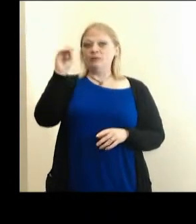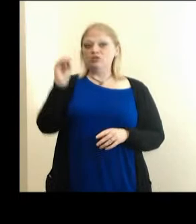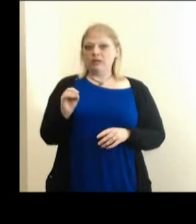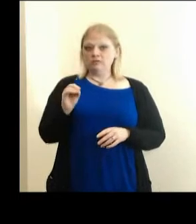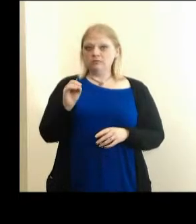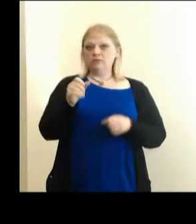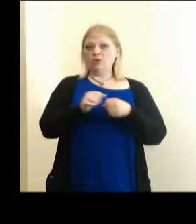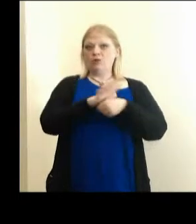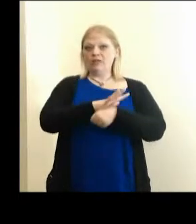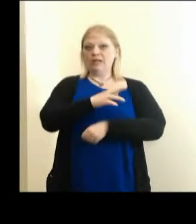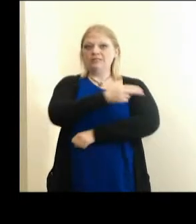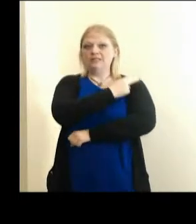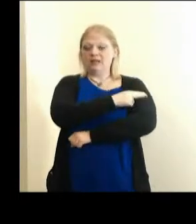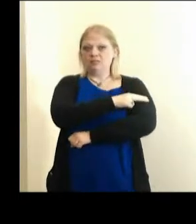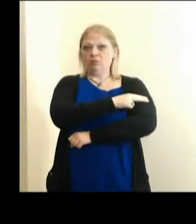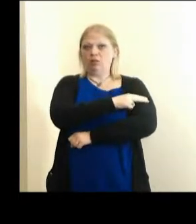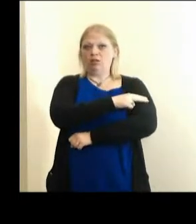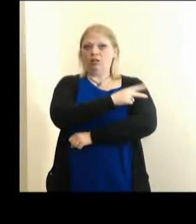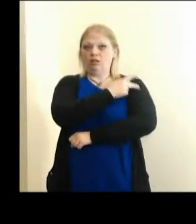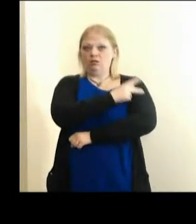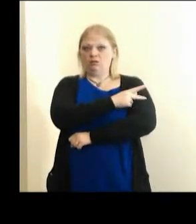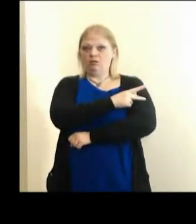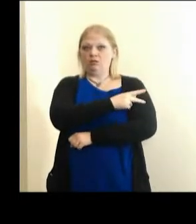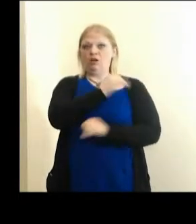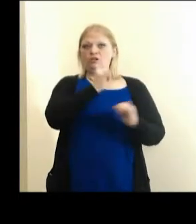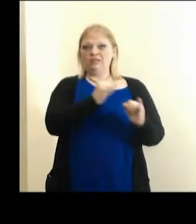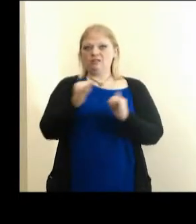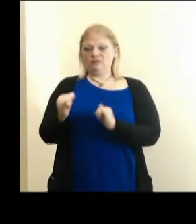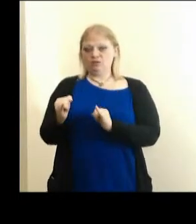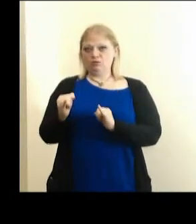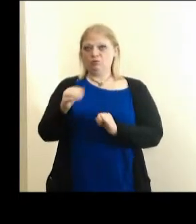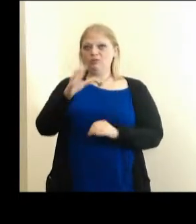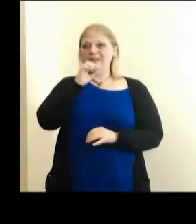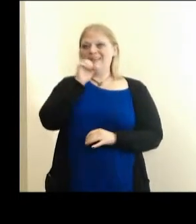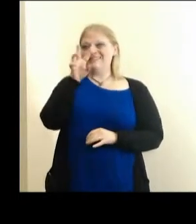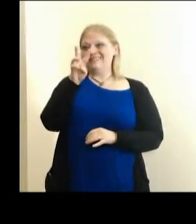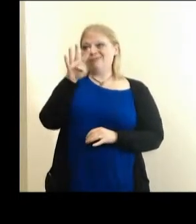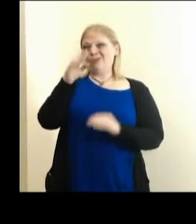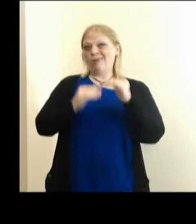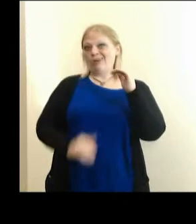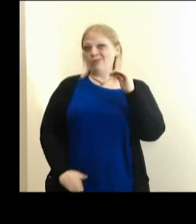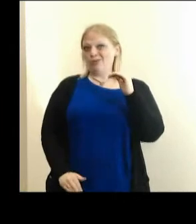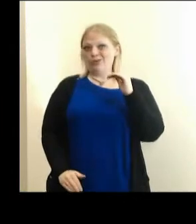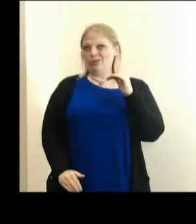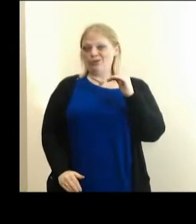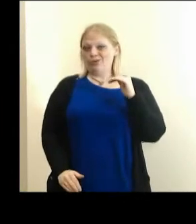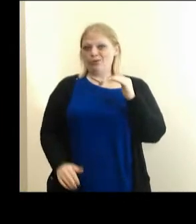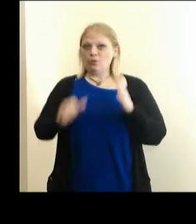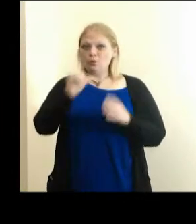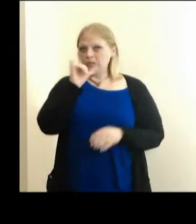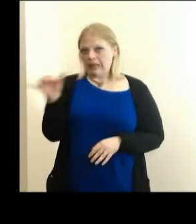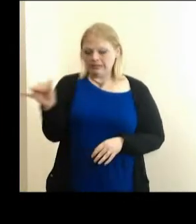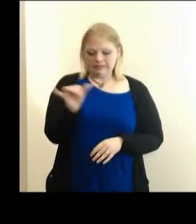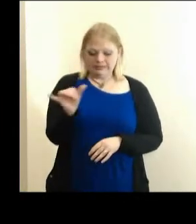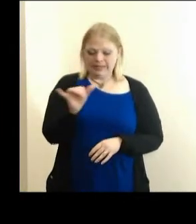58% of COVID-19 hospitalizations are individuals 64 and under. So this is not like it was in the